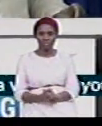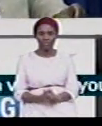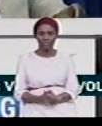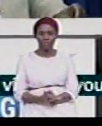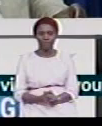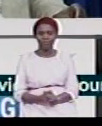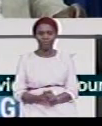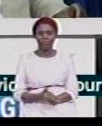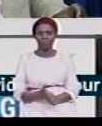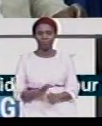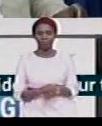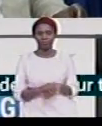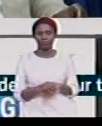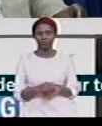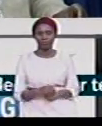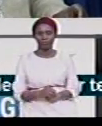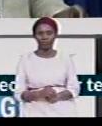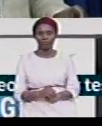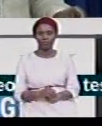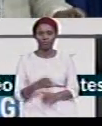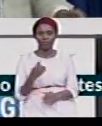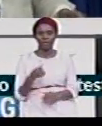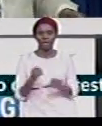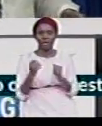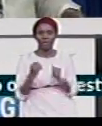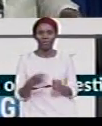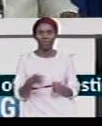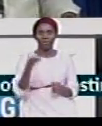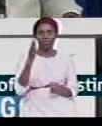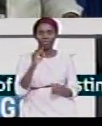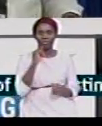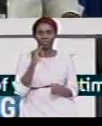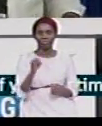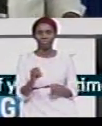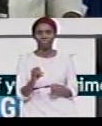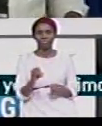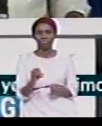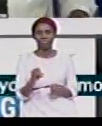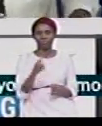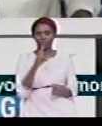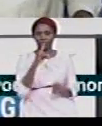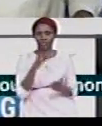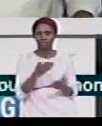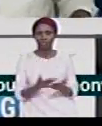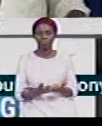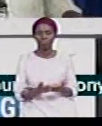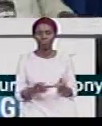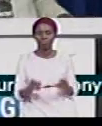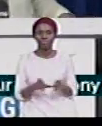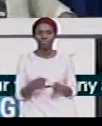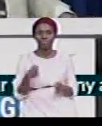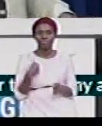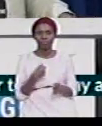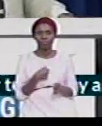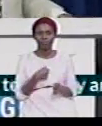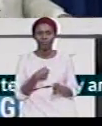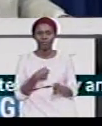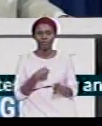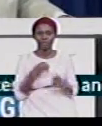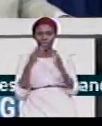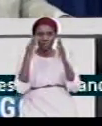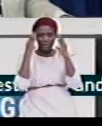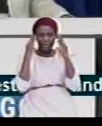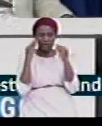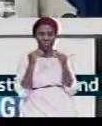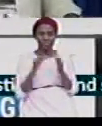The power of God is evident, as indeed we are experiencing glorious visitation